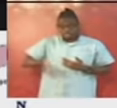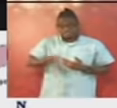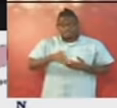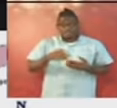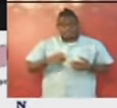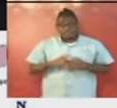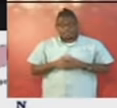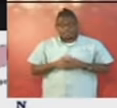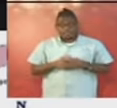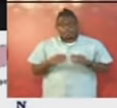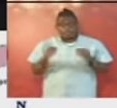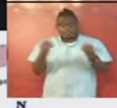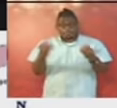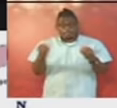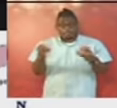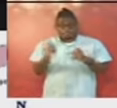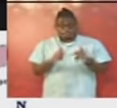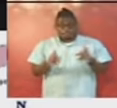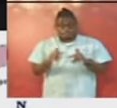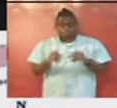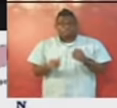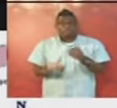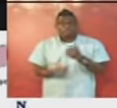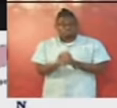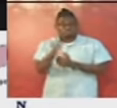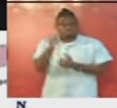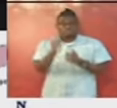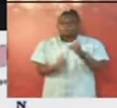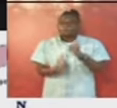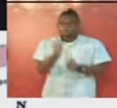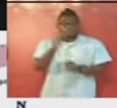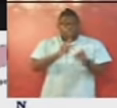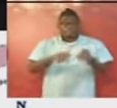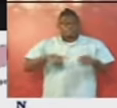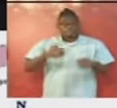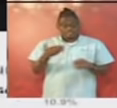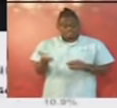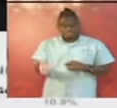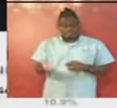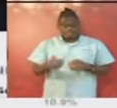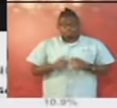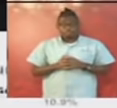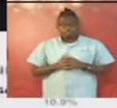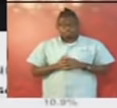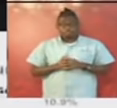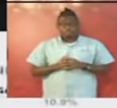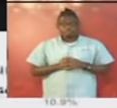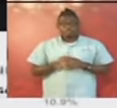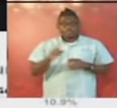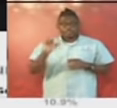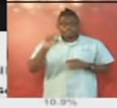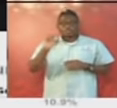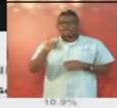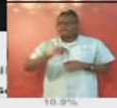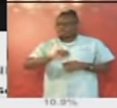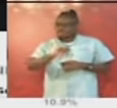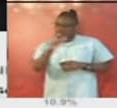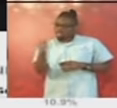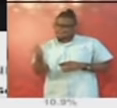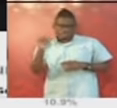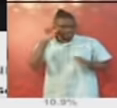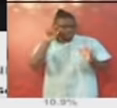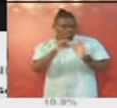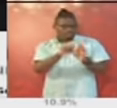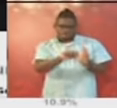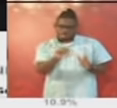densely populated based on this particular map of 2010. If you go to my second graph, so this shows a